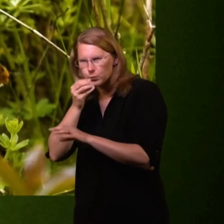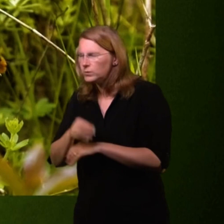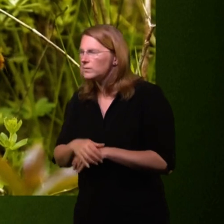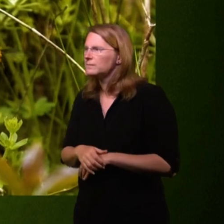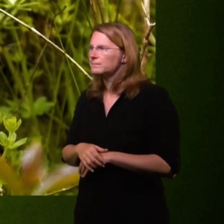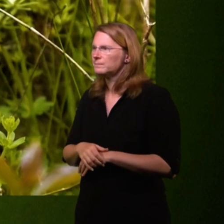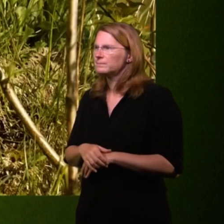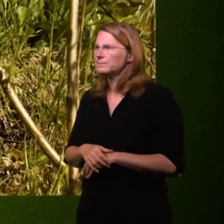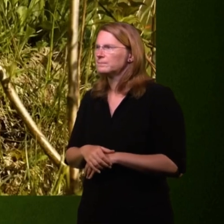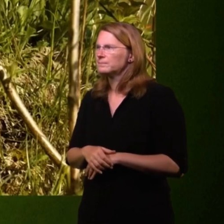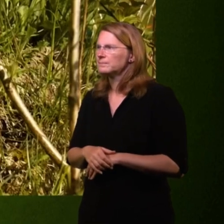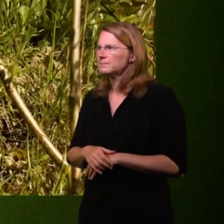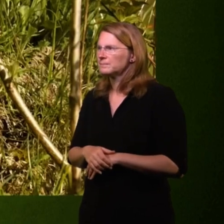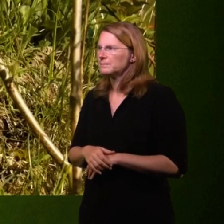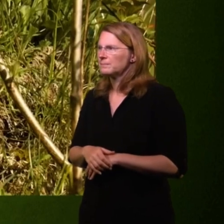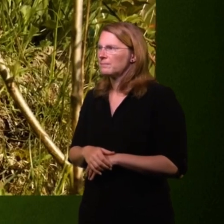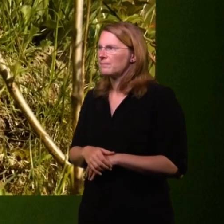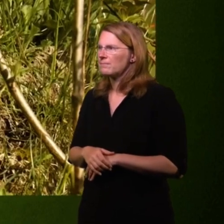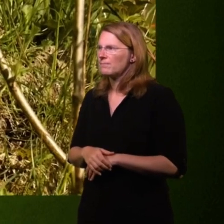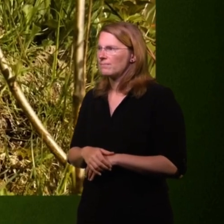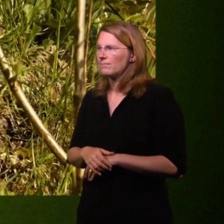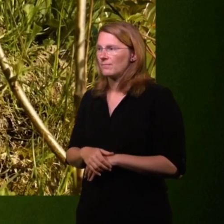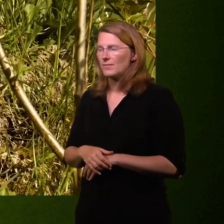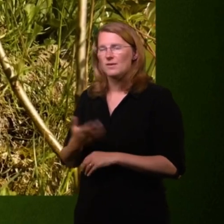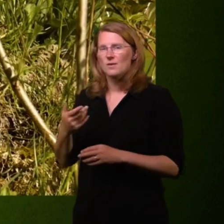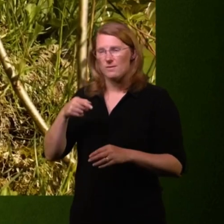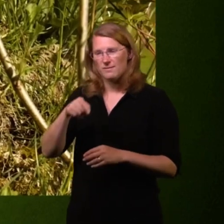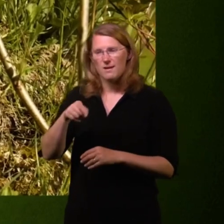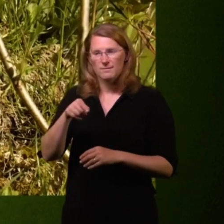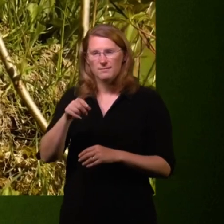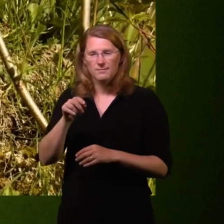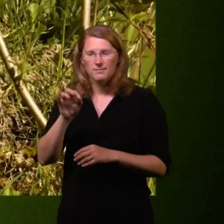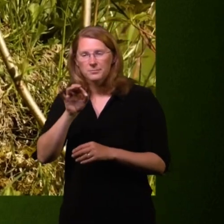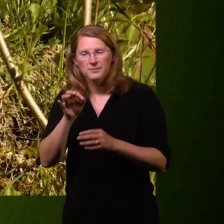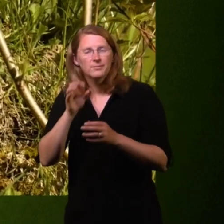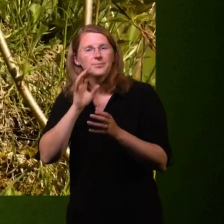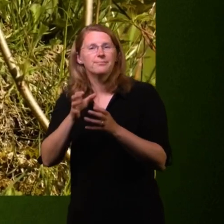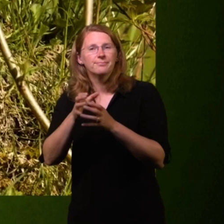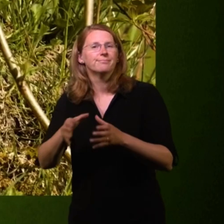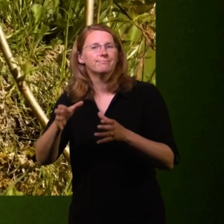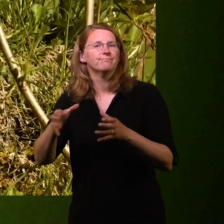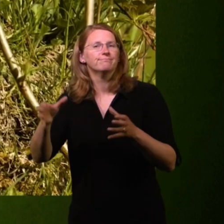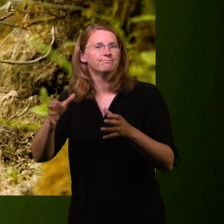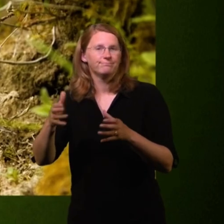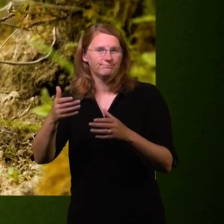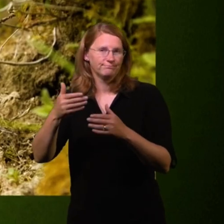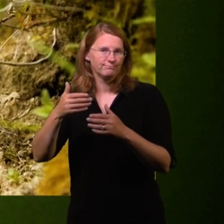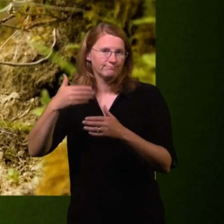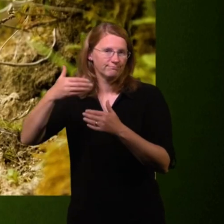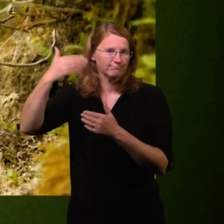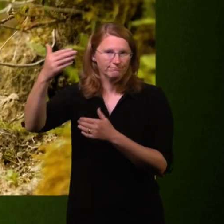And the bee fly will have secured the next generation with relatively little effort.